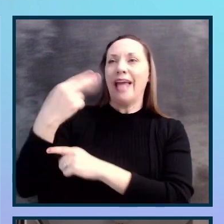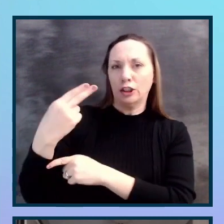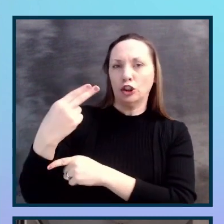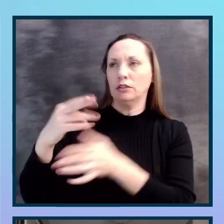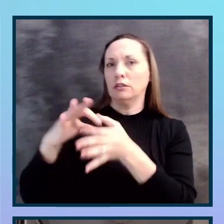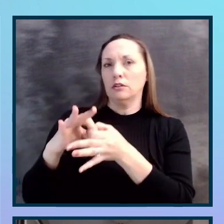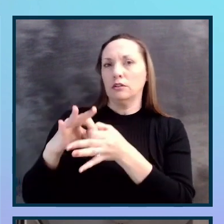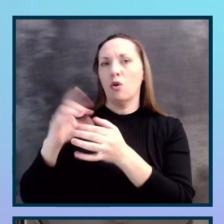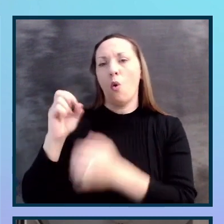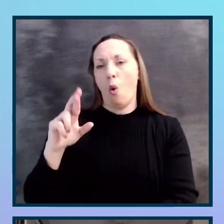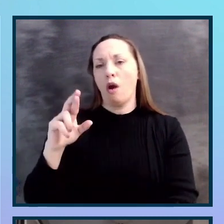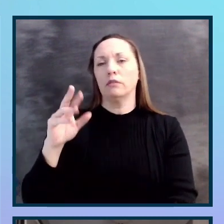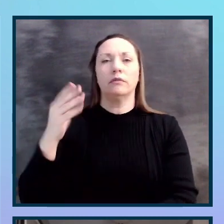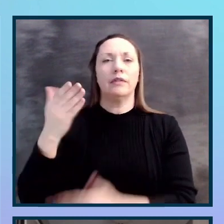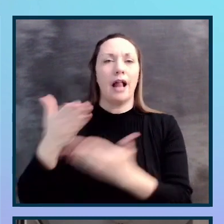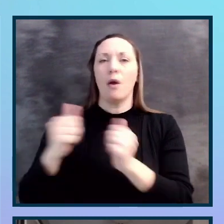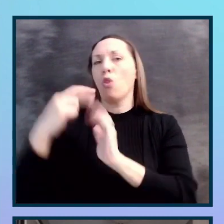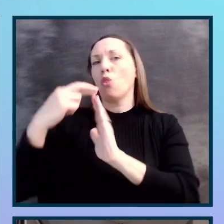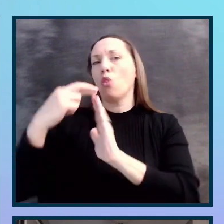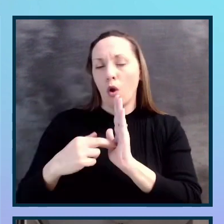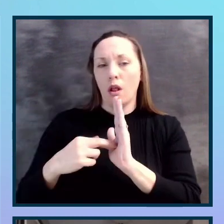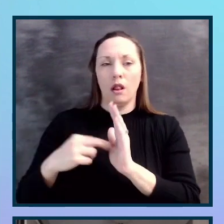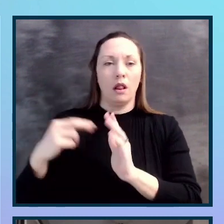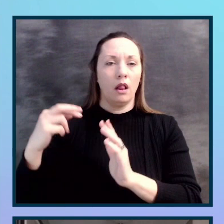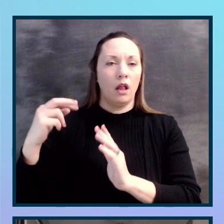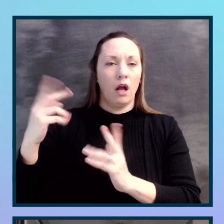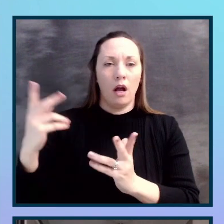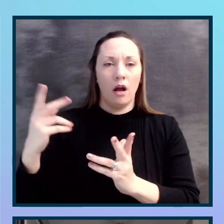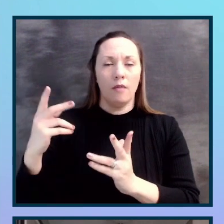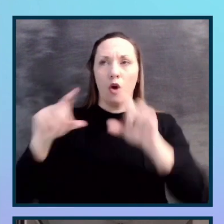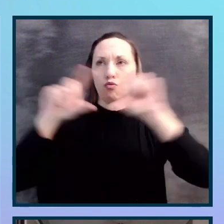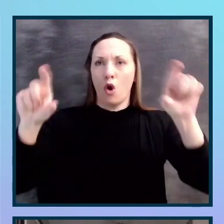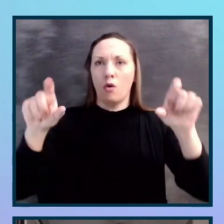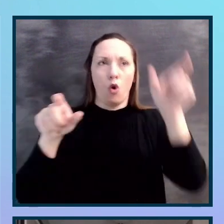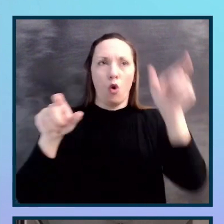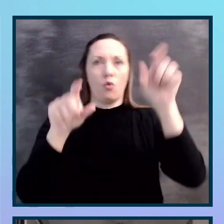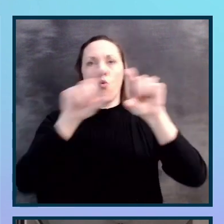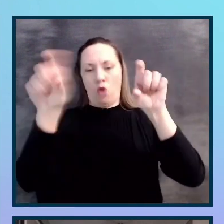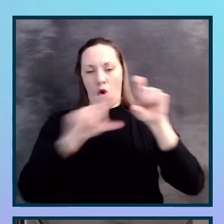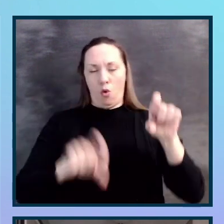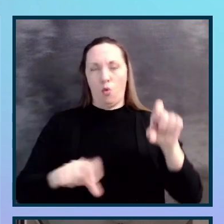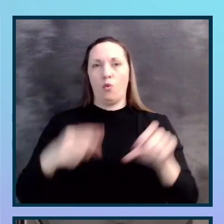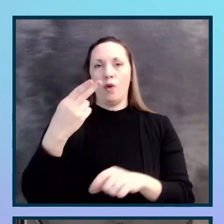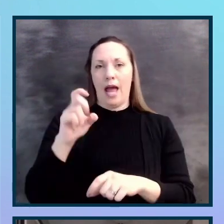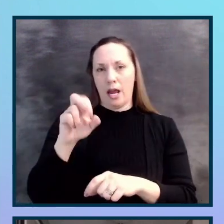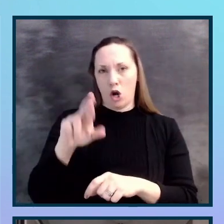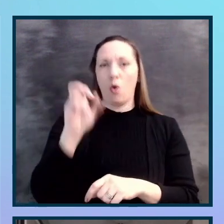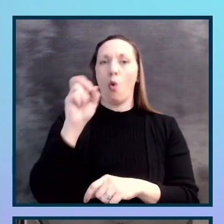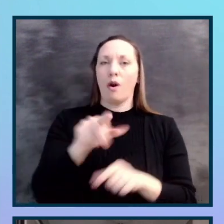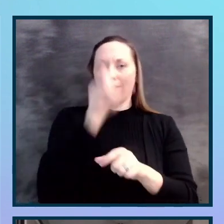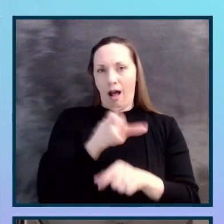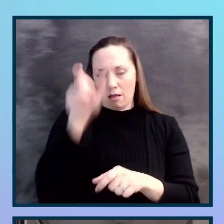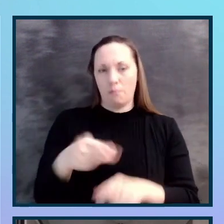or an element with a row header or column header. The problem that this rule